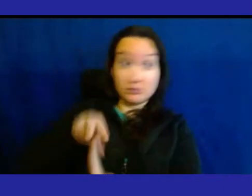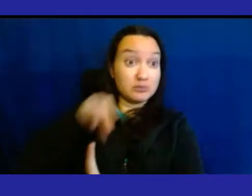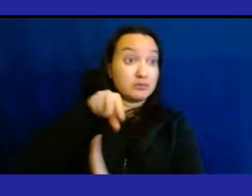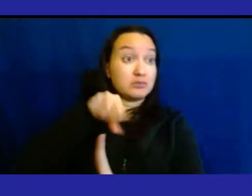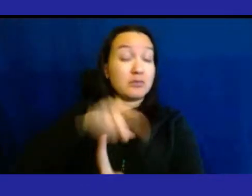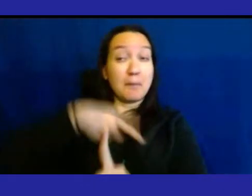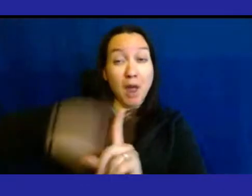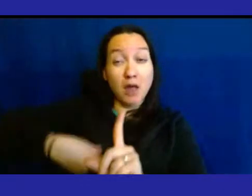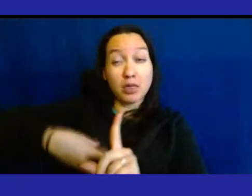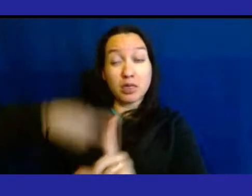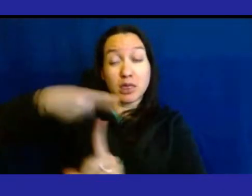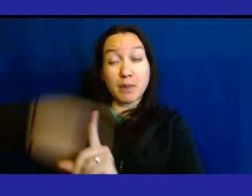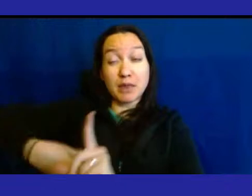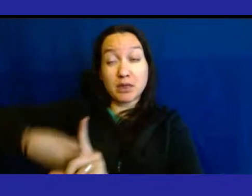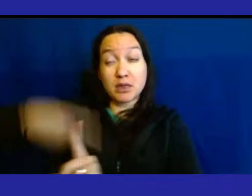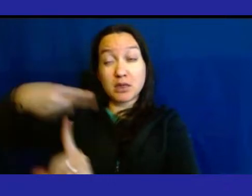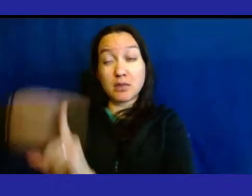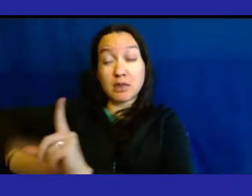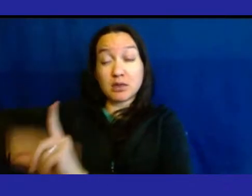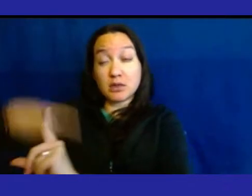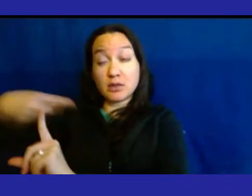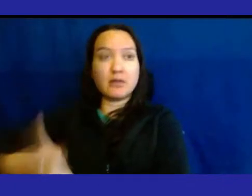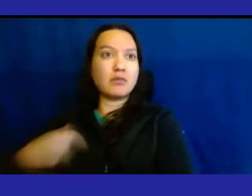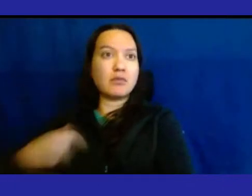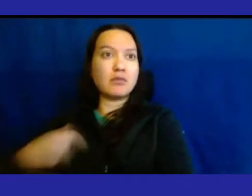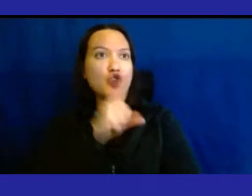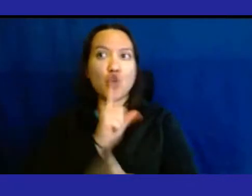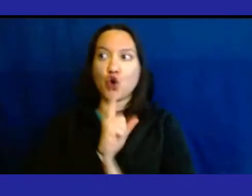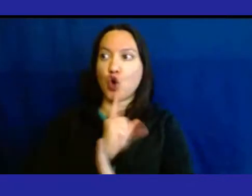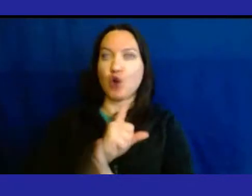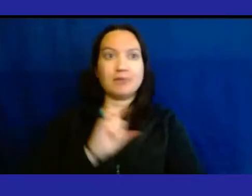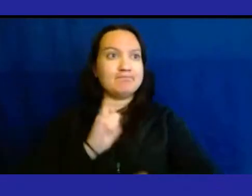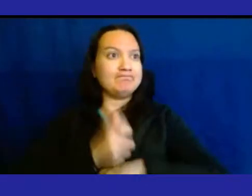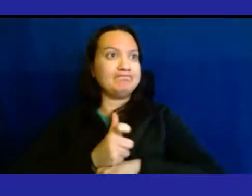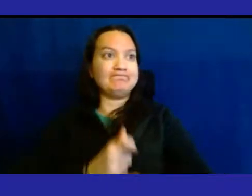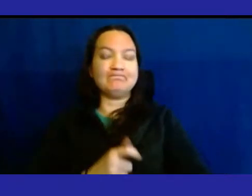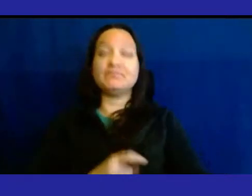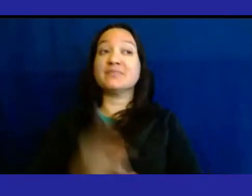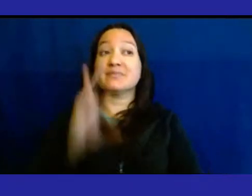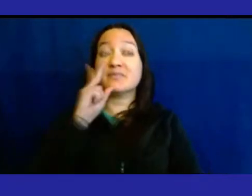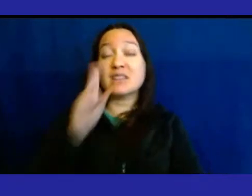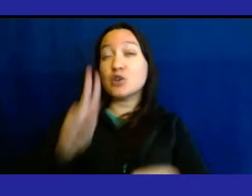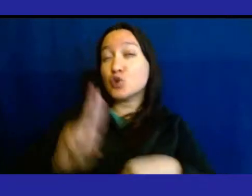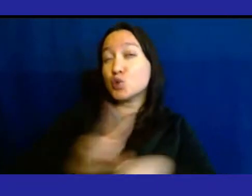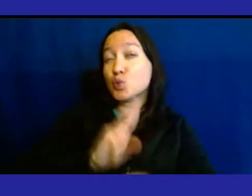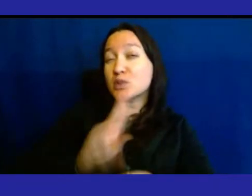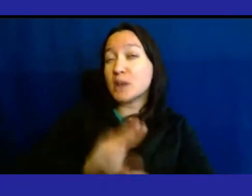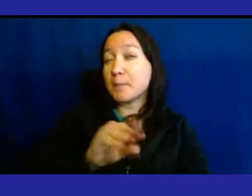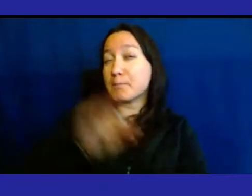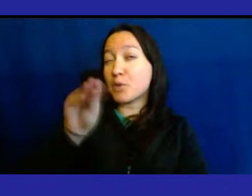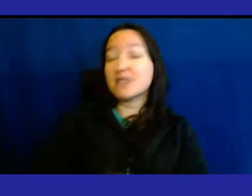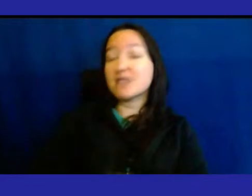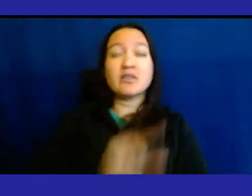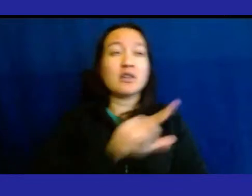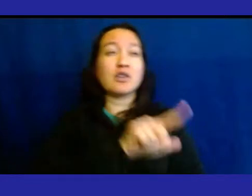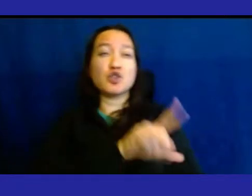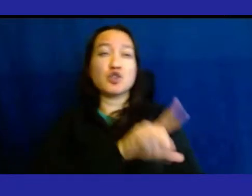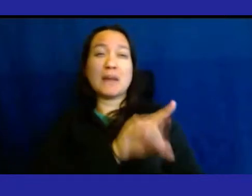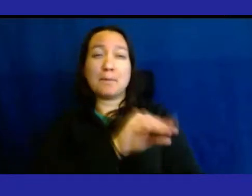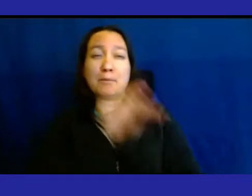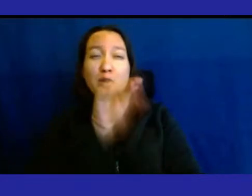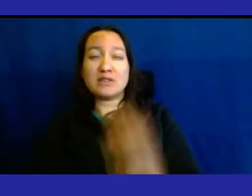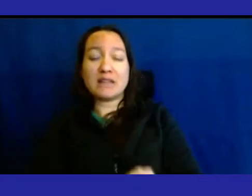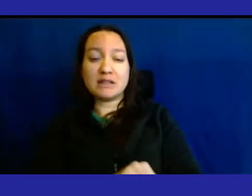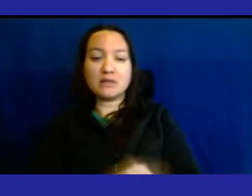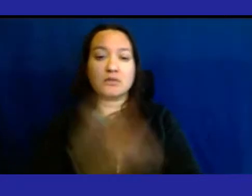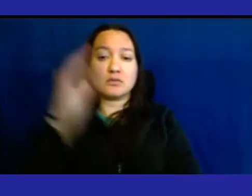month after month to make sure they meet the goals that we've set. So you can see the utilization rate is 28%, 32, 35. And then the other